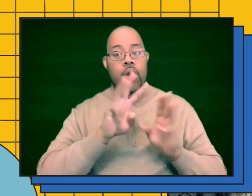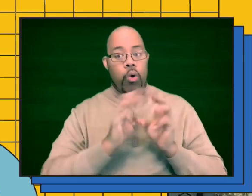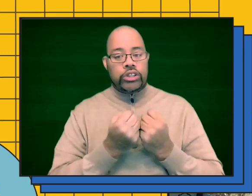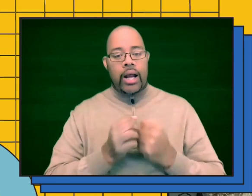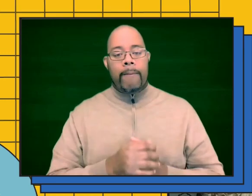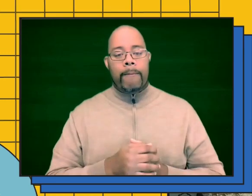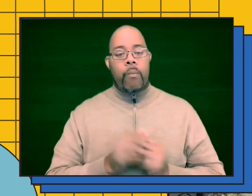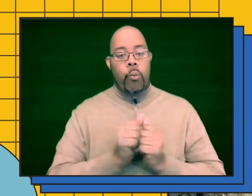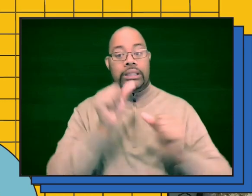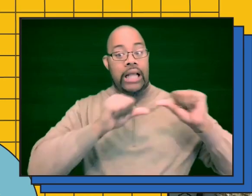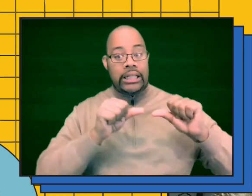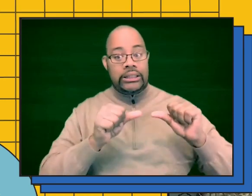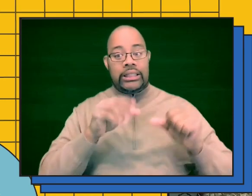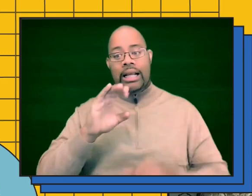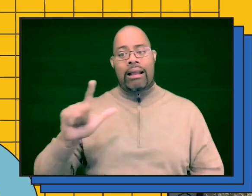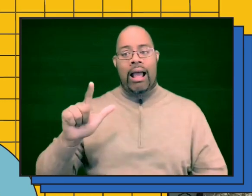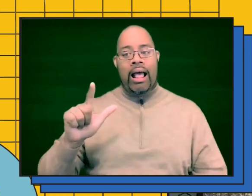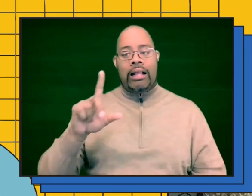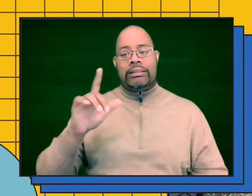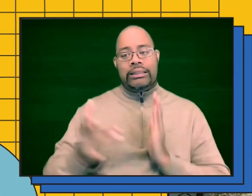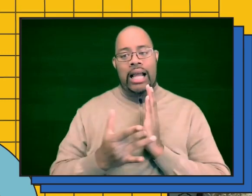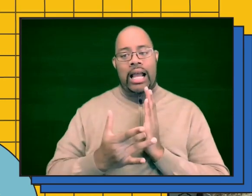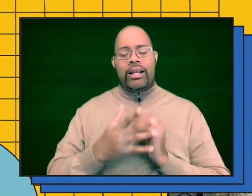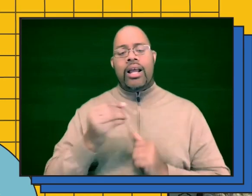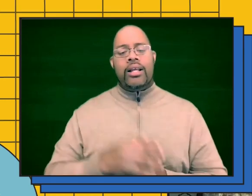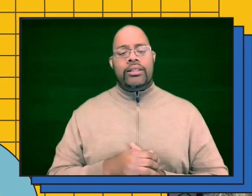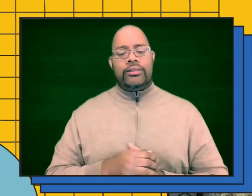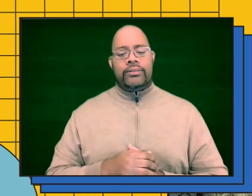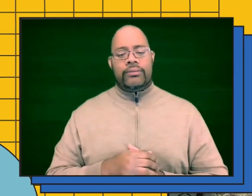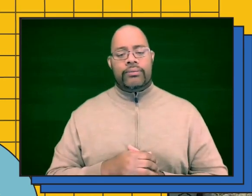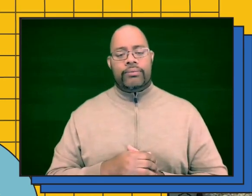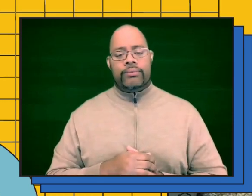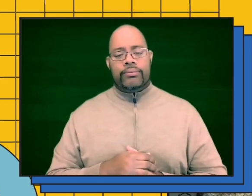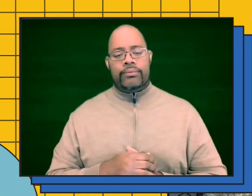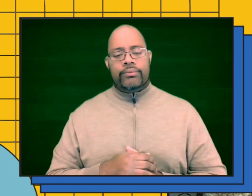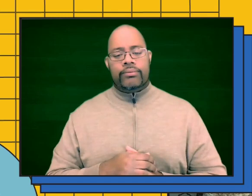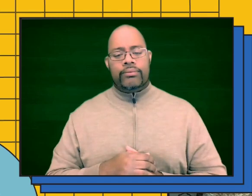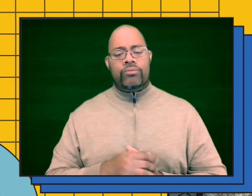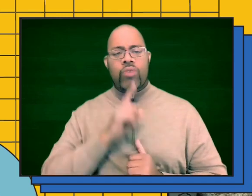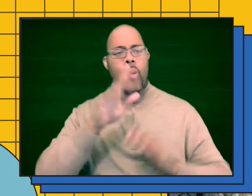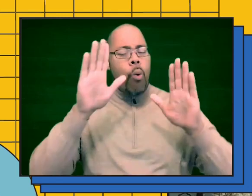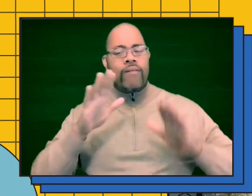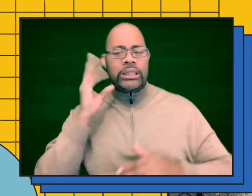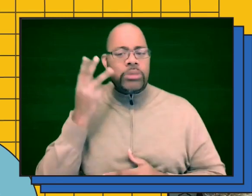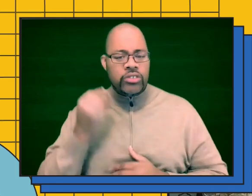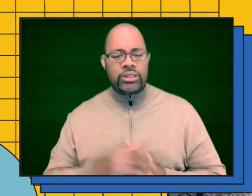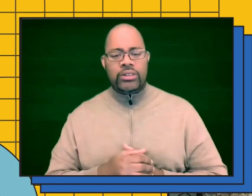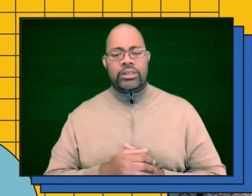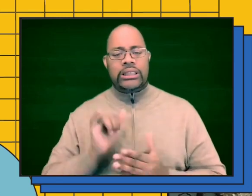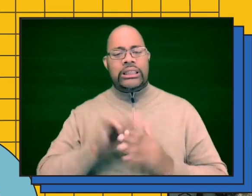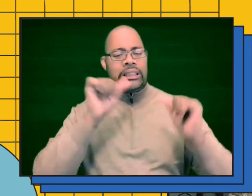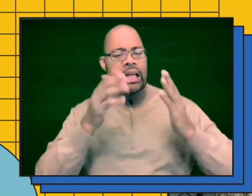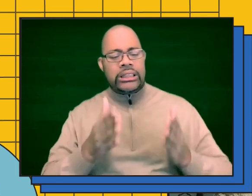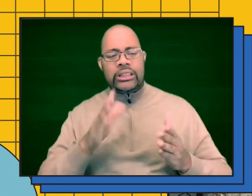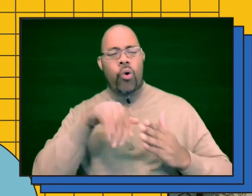workshop with scientists at Caltech, and it was such a wonderful